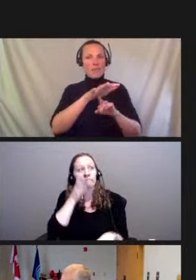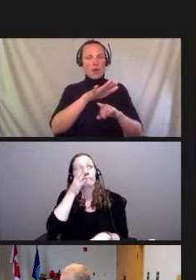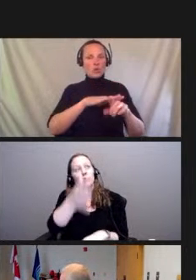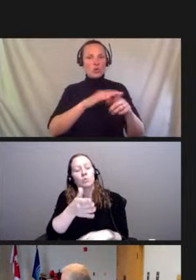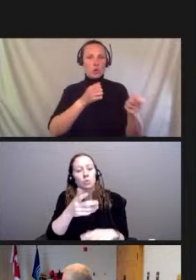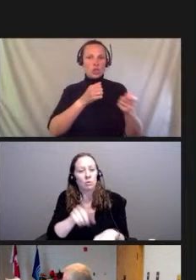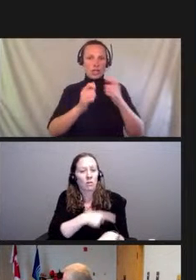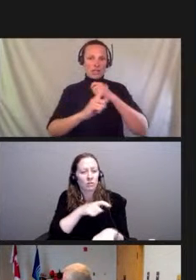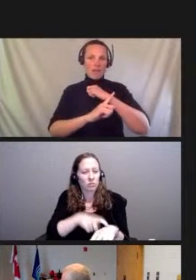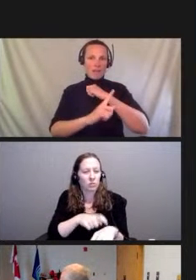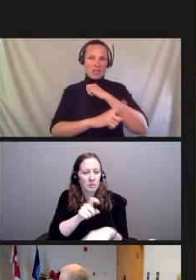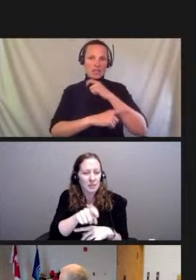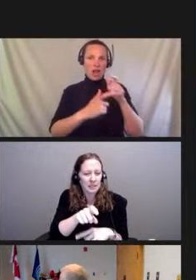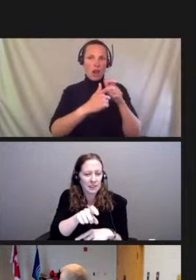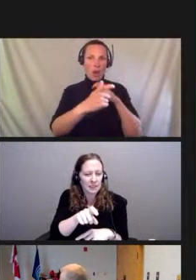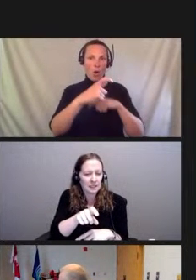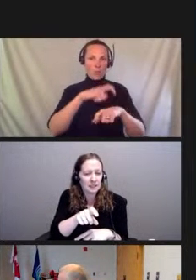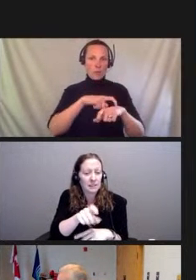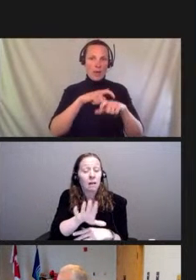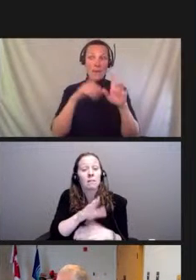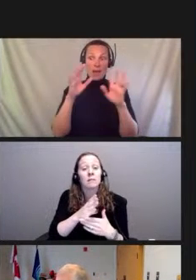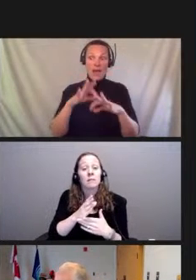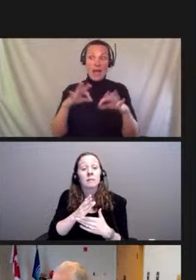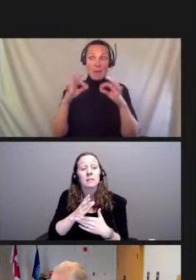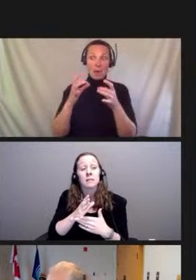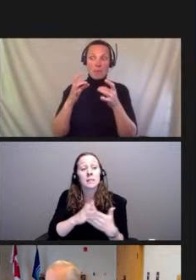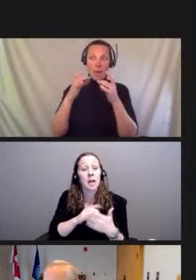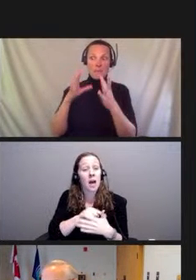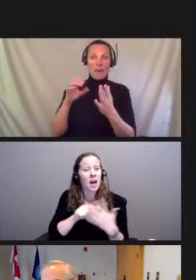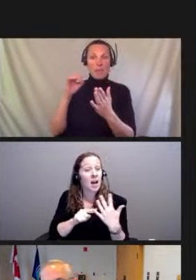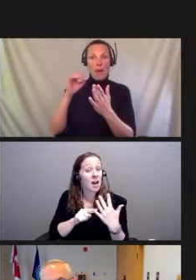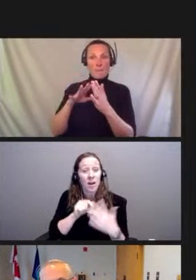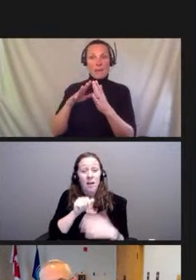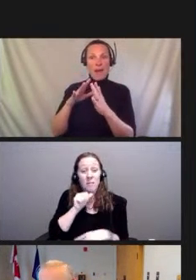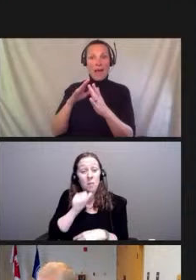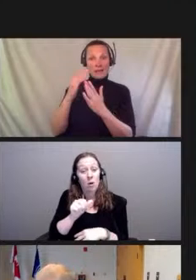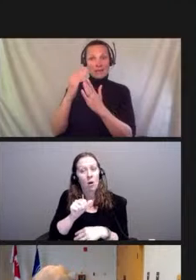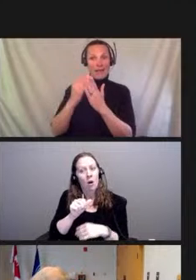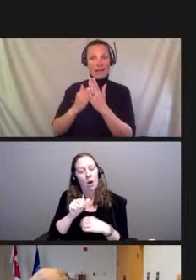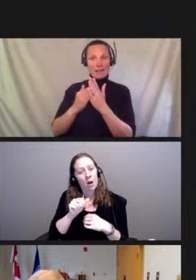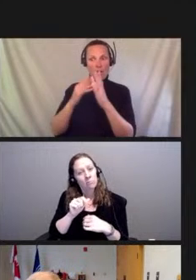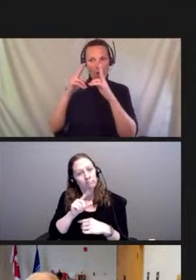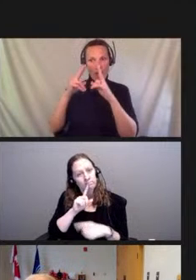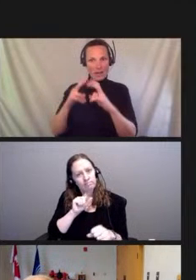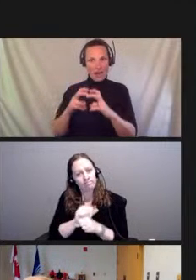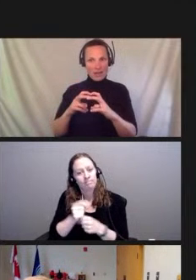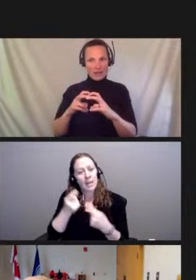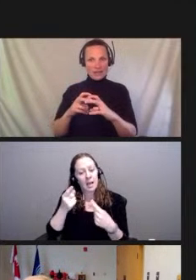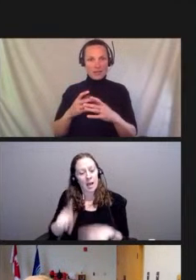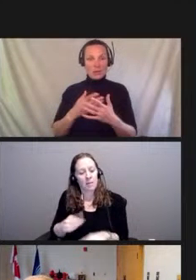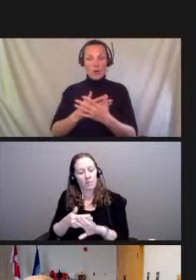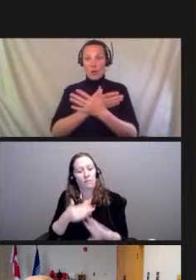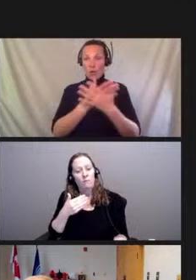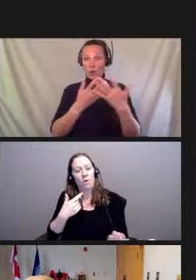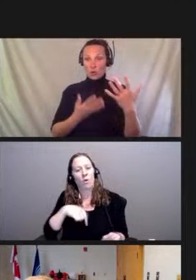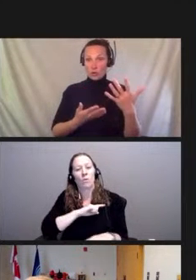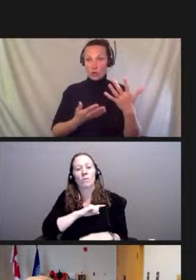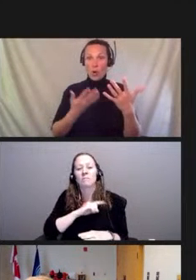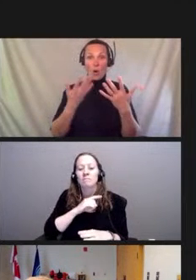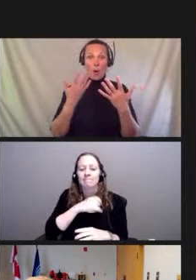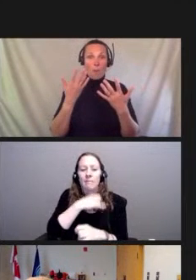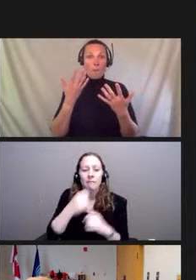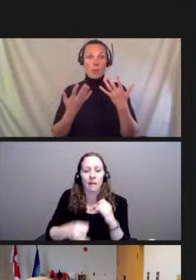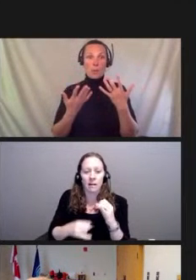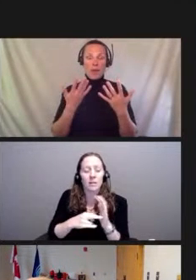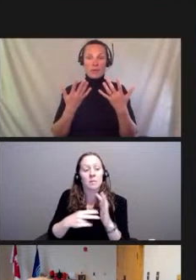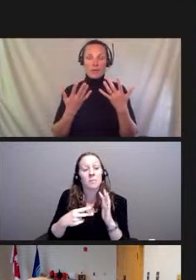waste master plan. Some of those may not come to fruition before we finalize the waste plan for council's consideration, which means that they'll likely need to